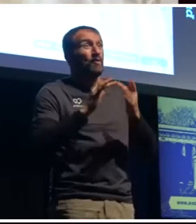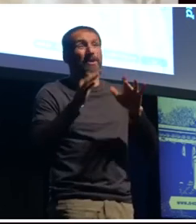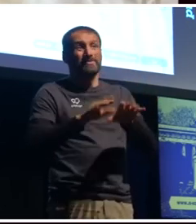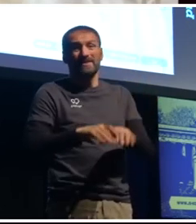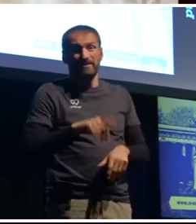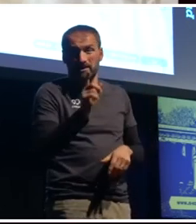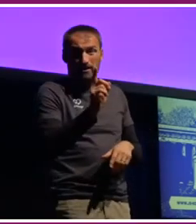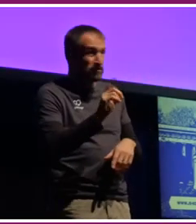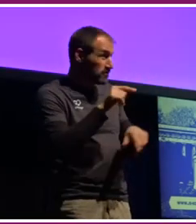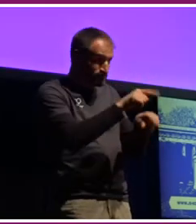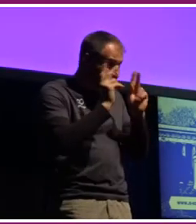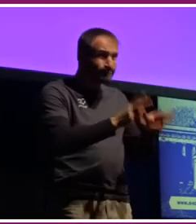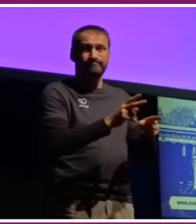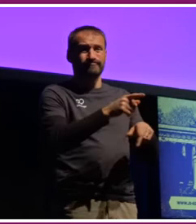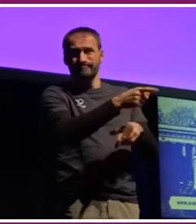web developed technologies.